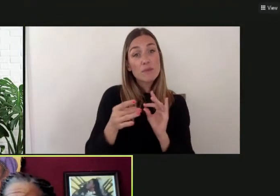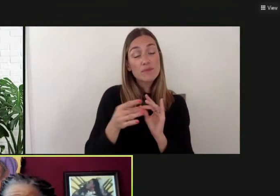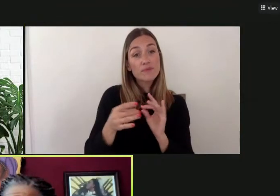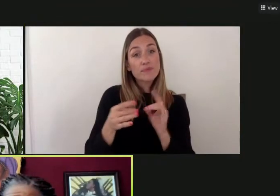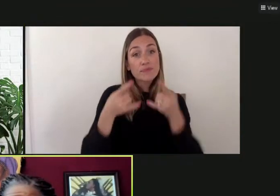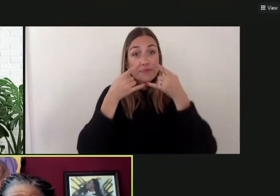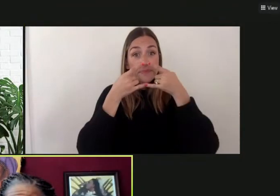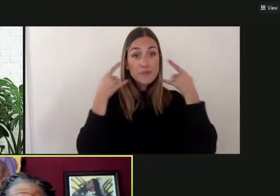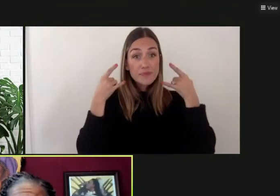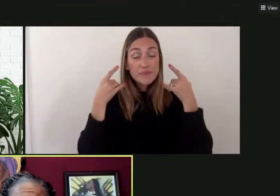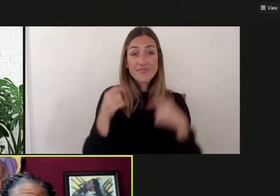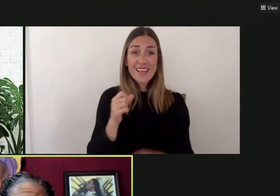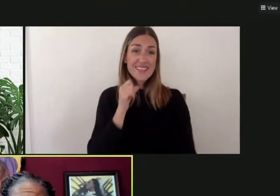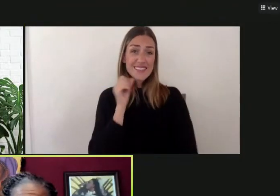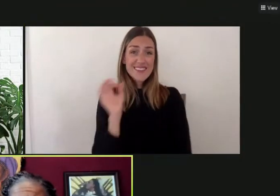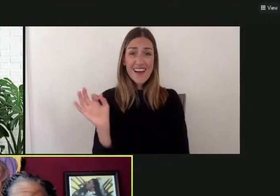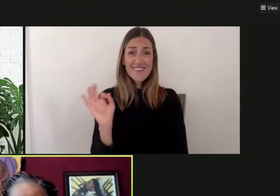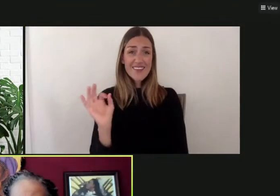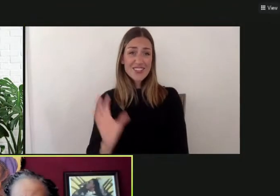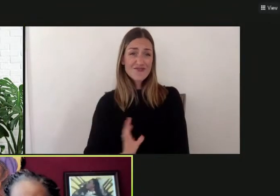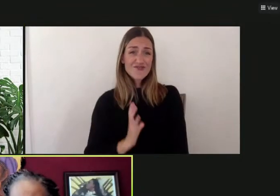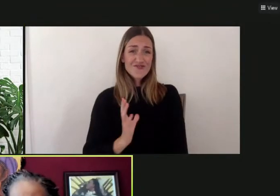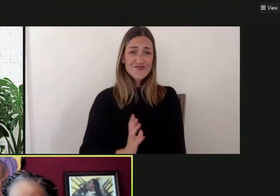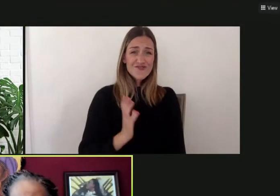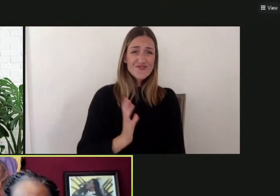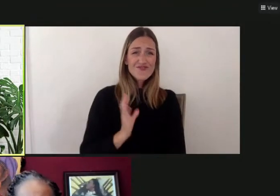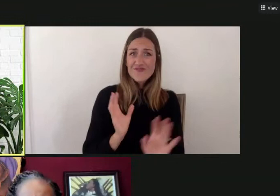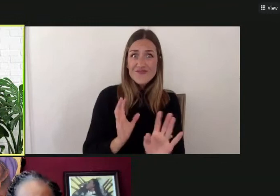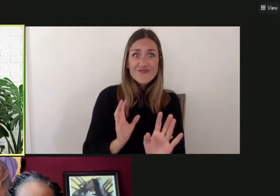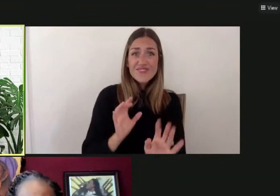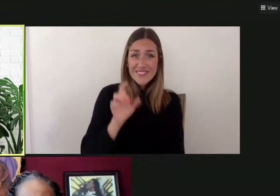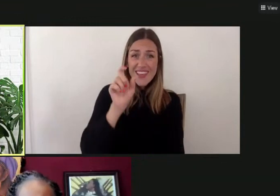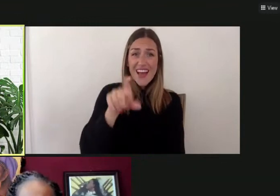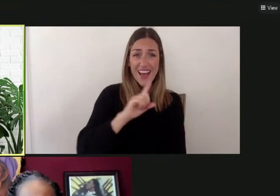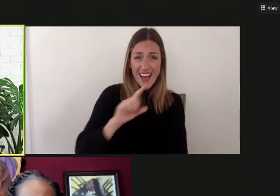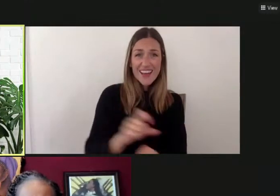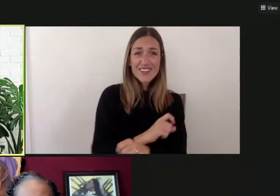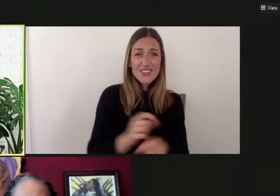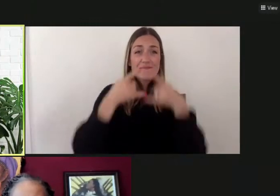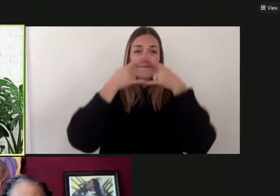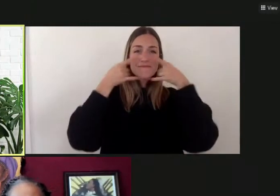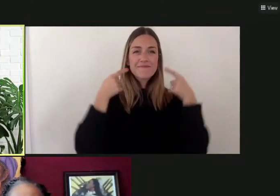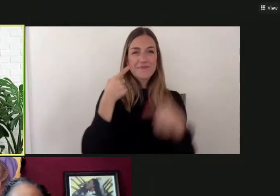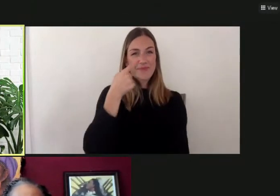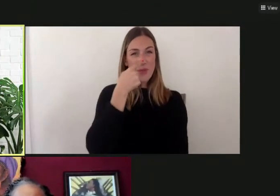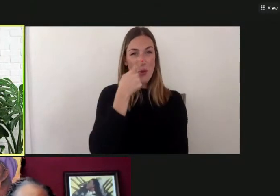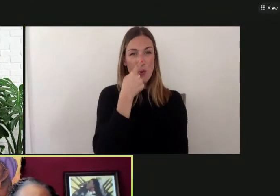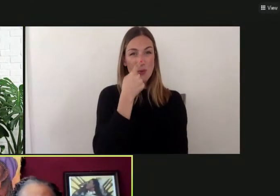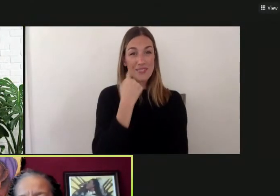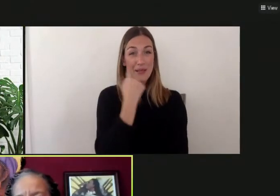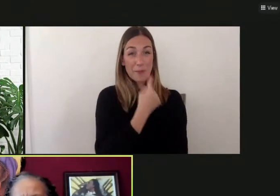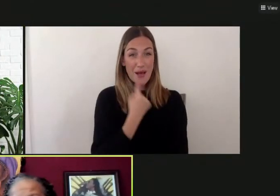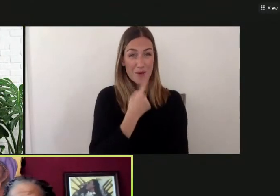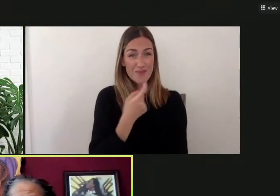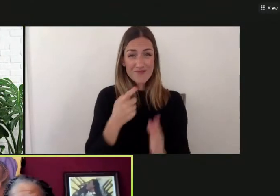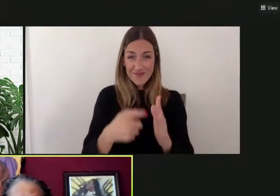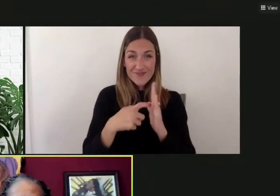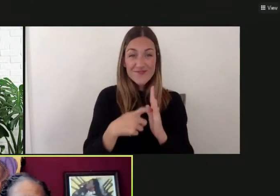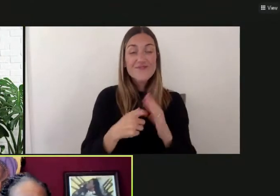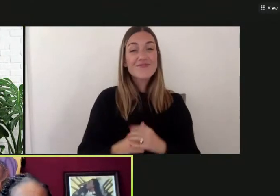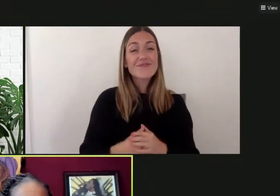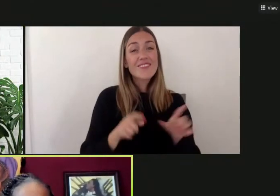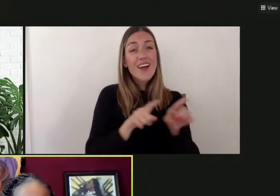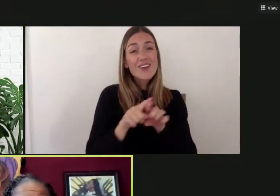not doing the fashion statement, the mask that actually cover the nose and the mouth. And also want to